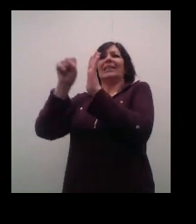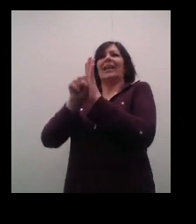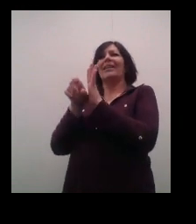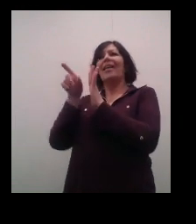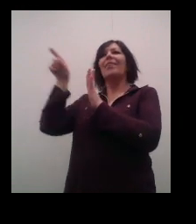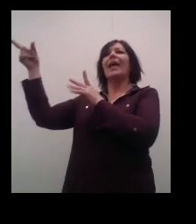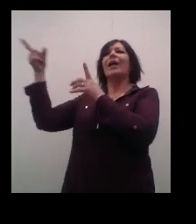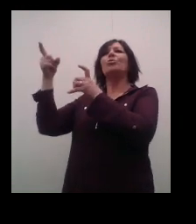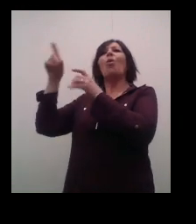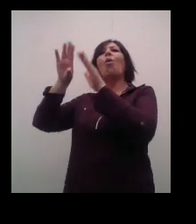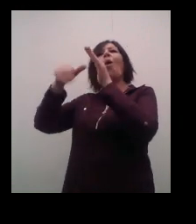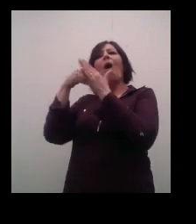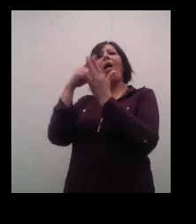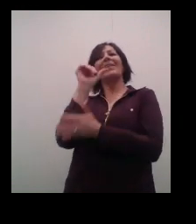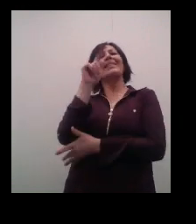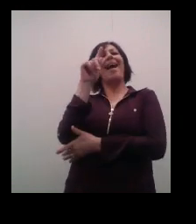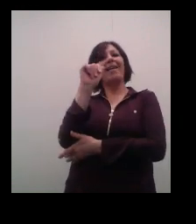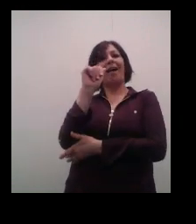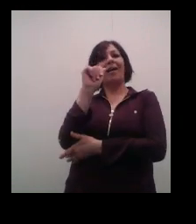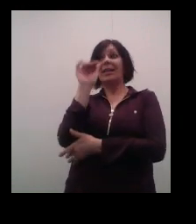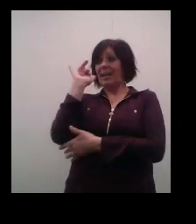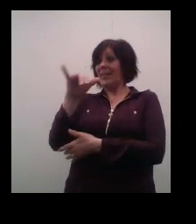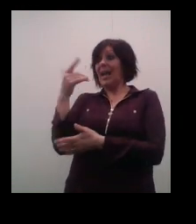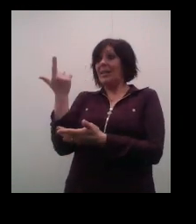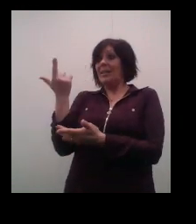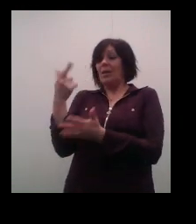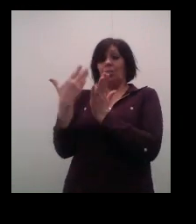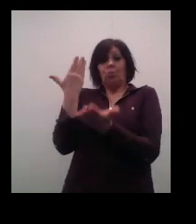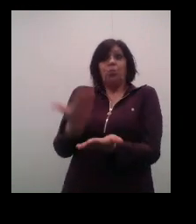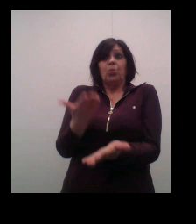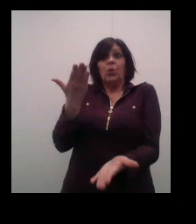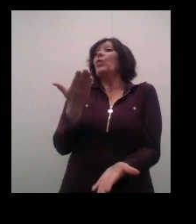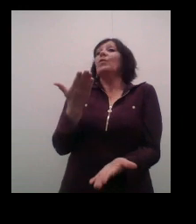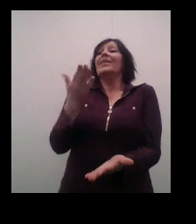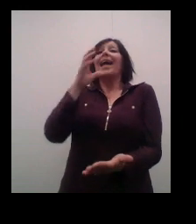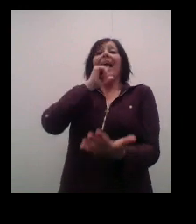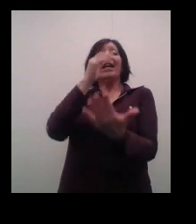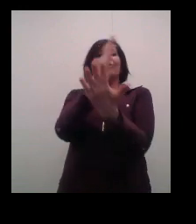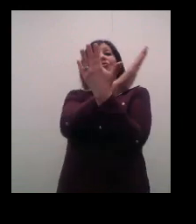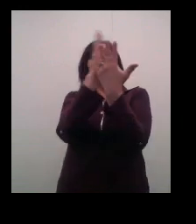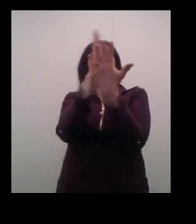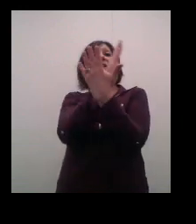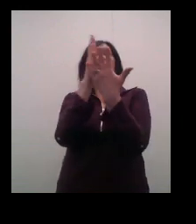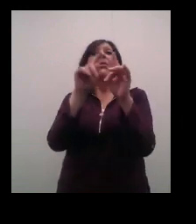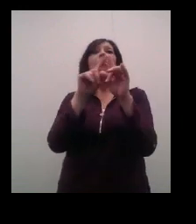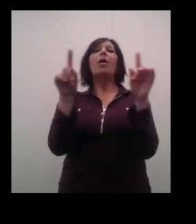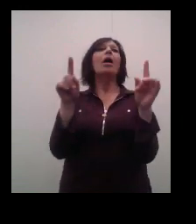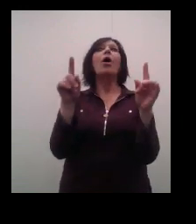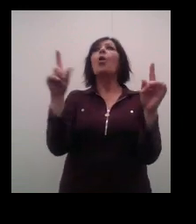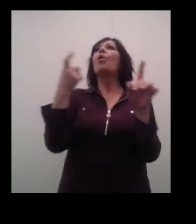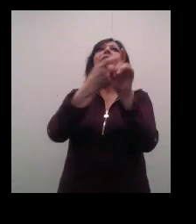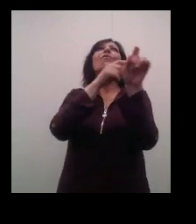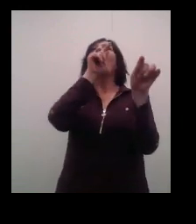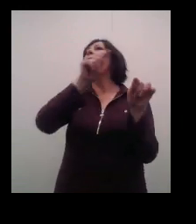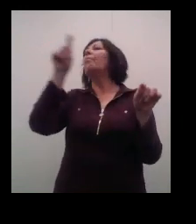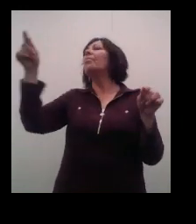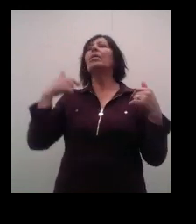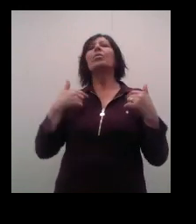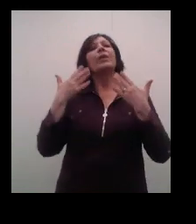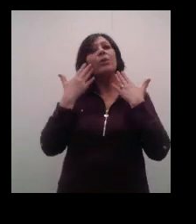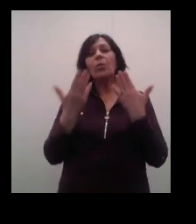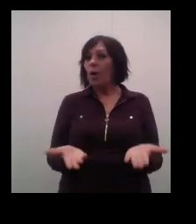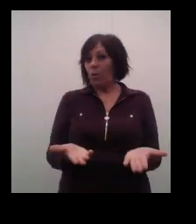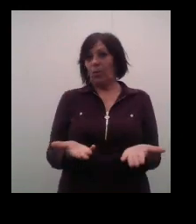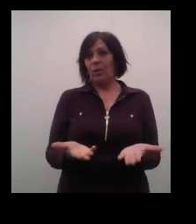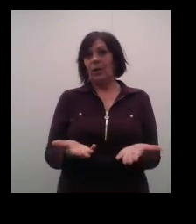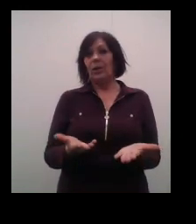the data. And this data just proves that the age ranges, but we do not know where these individuals came from. So